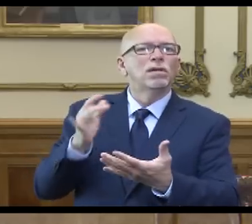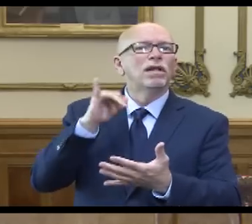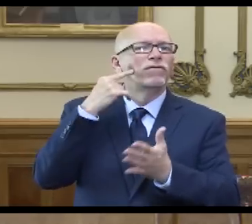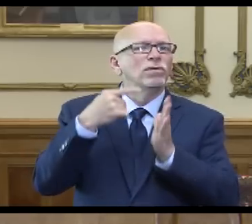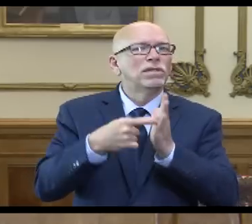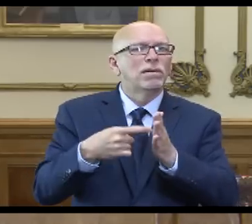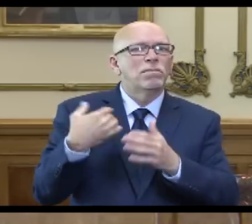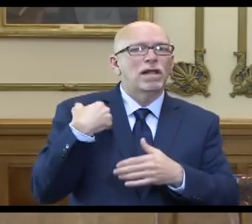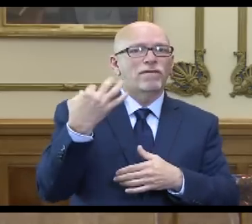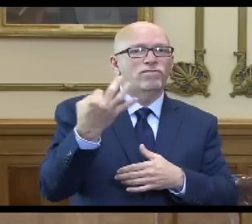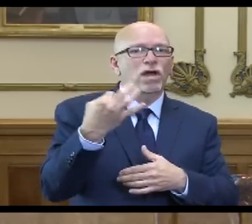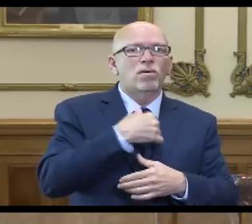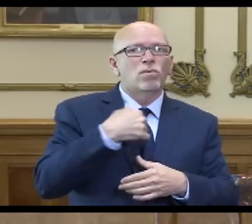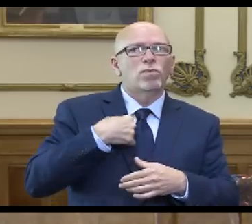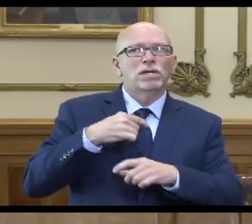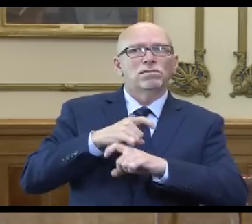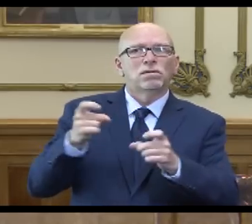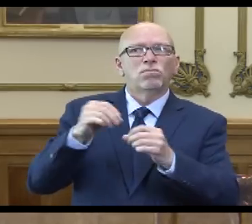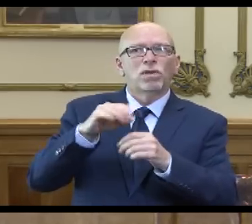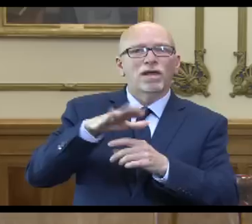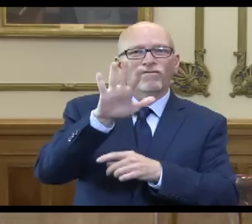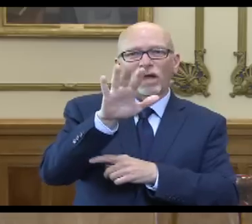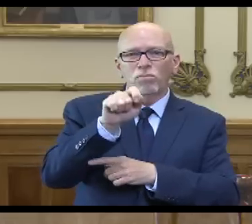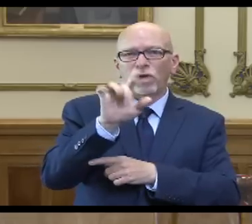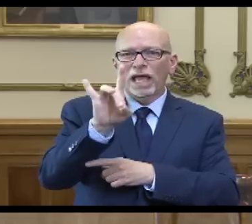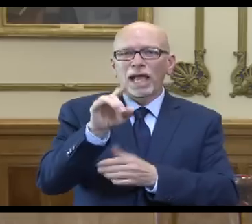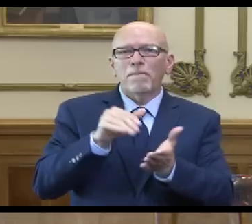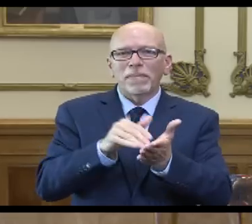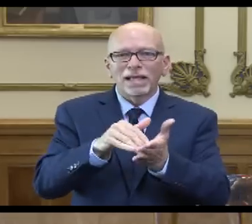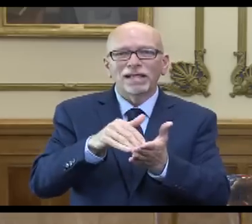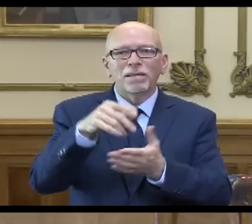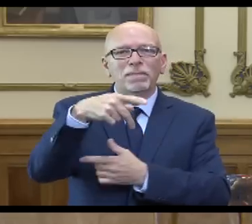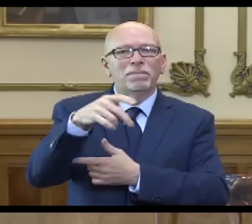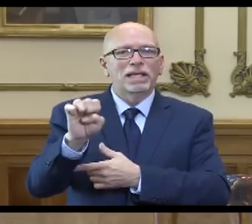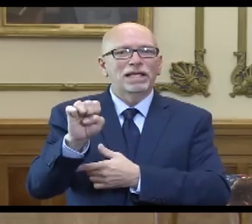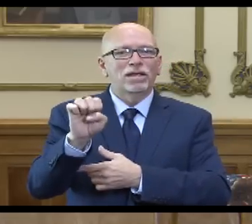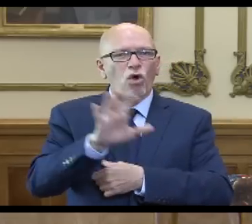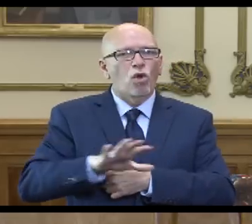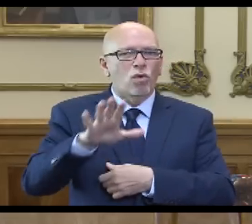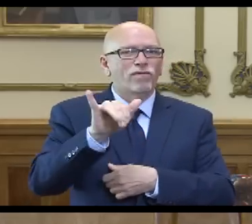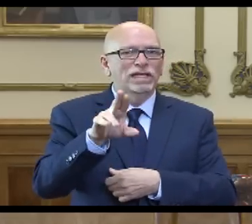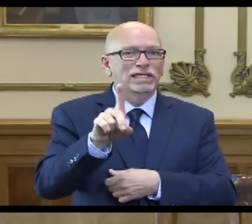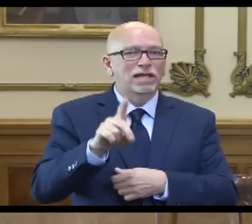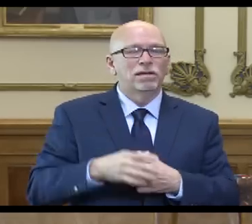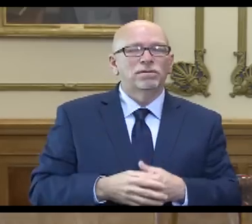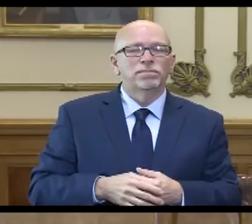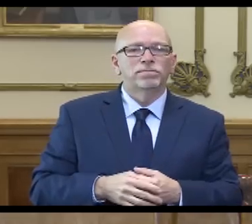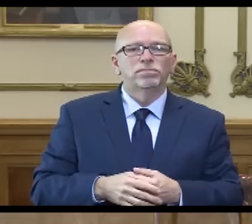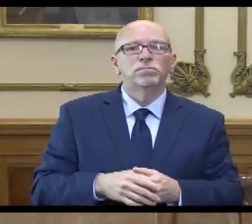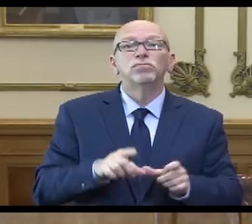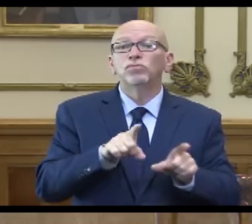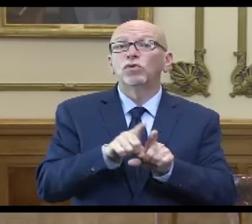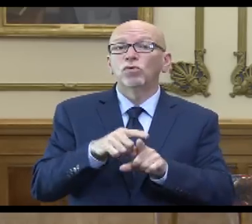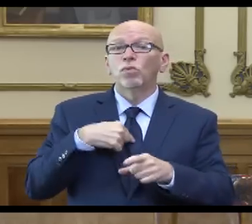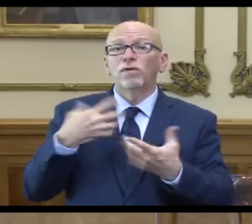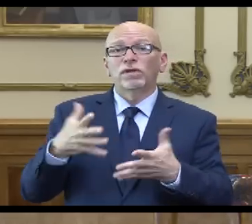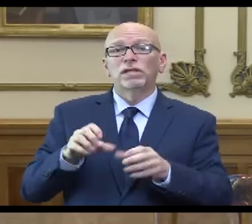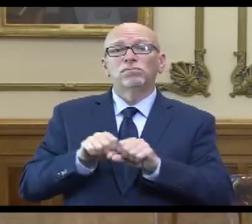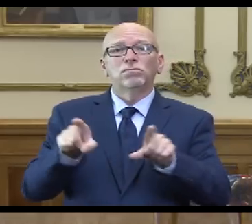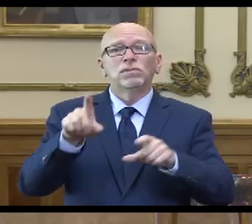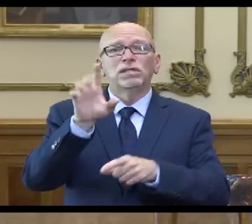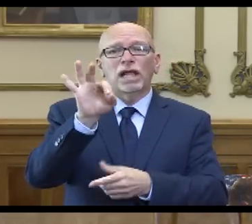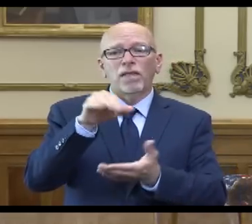of Friday, we have distributed more than 5.8 million pieces of PPE across the state. We've also distributed